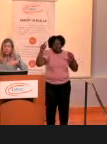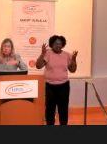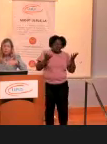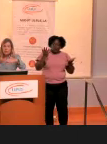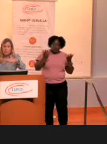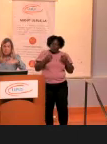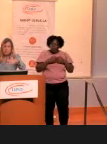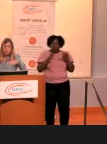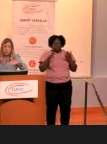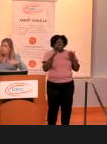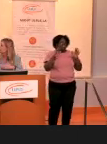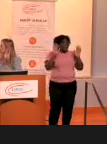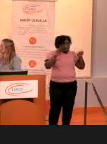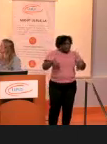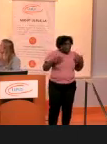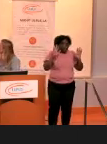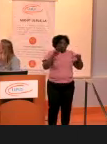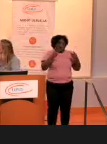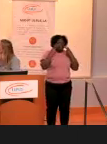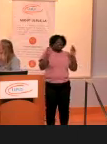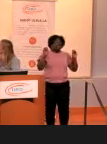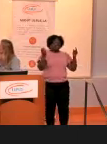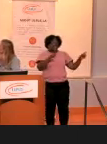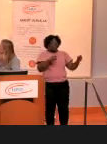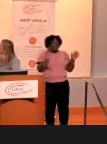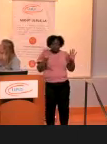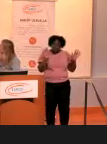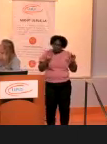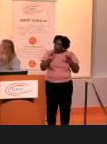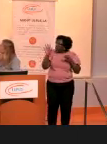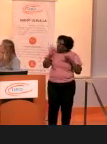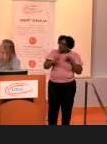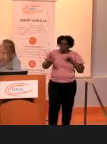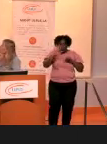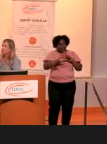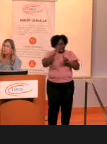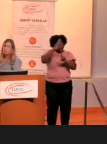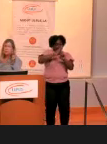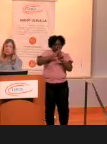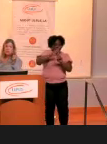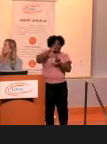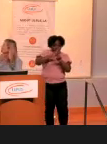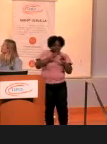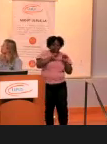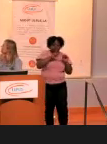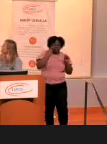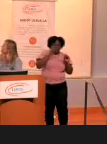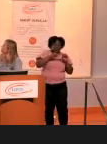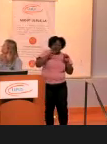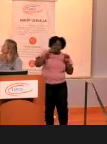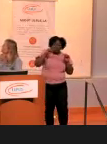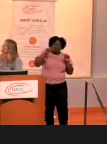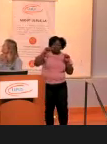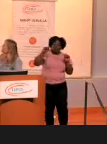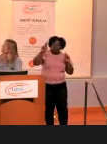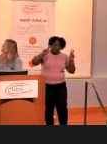that don't give up too soon. It's here at about 6 months where you start to see that the